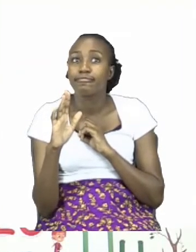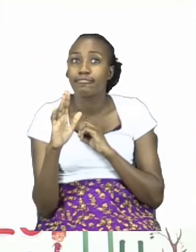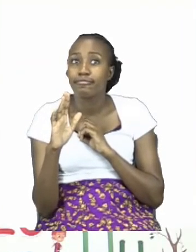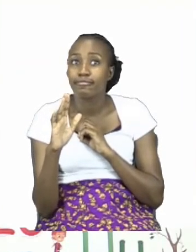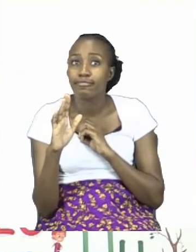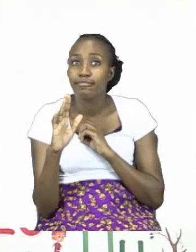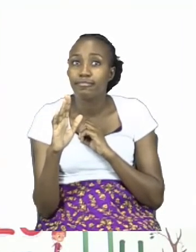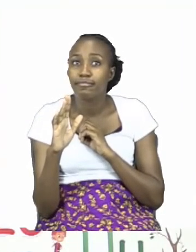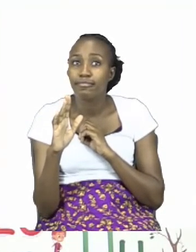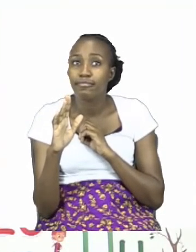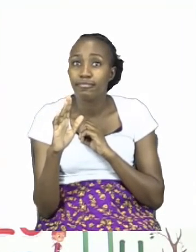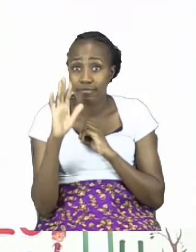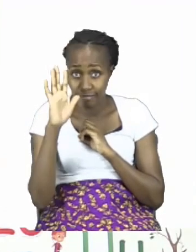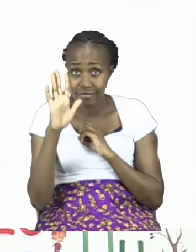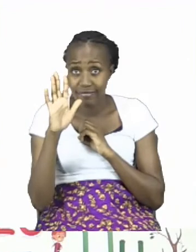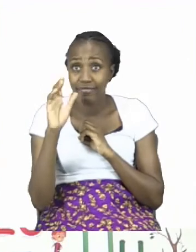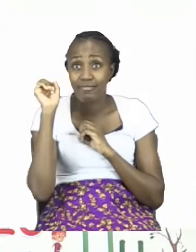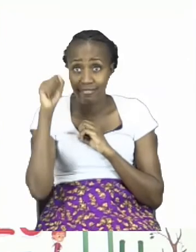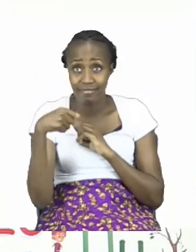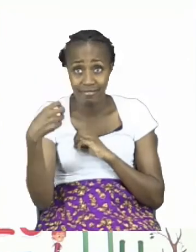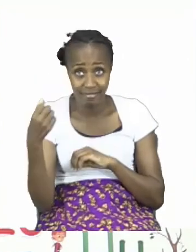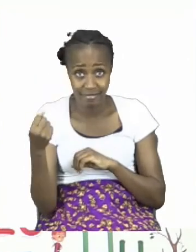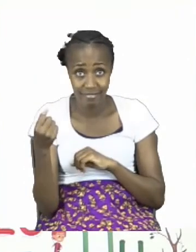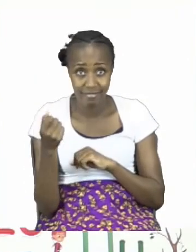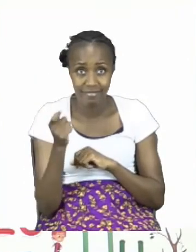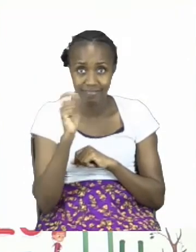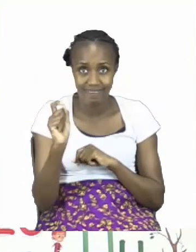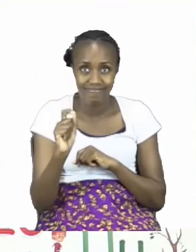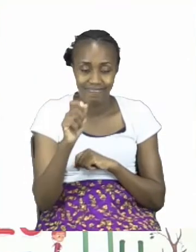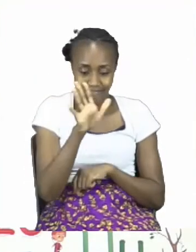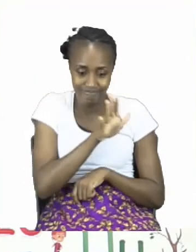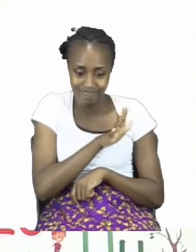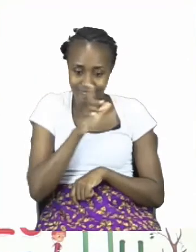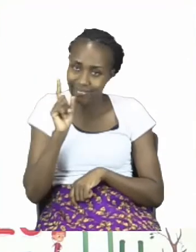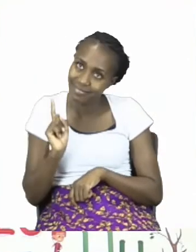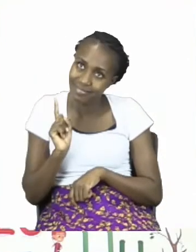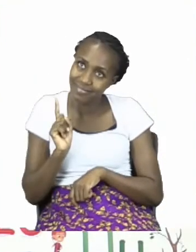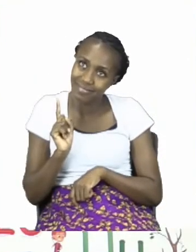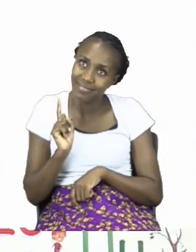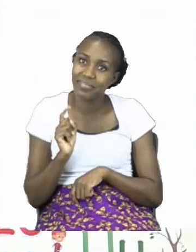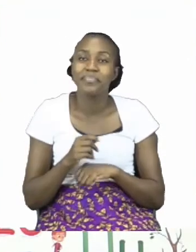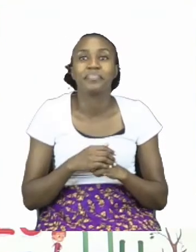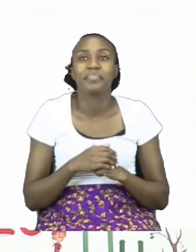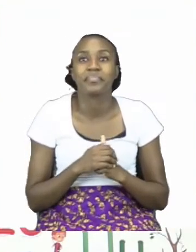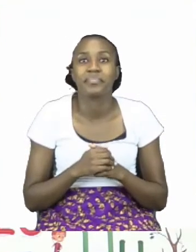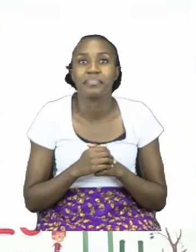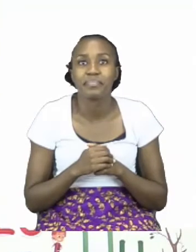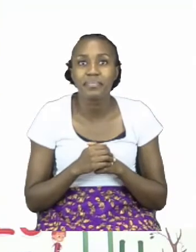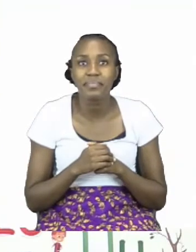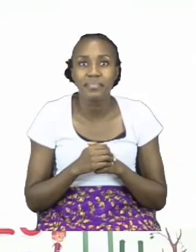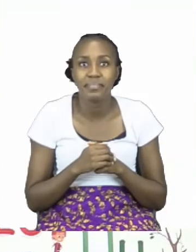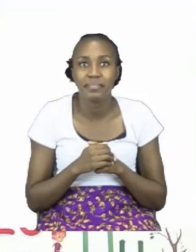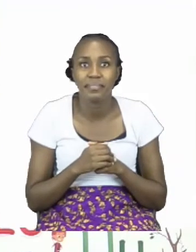Let's move on. We have a 5. Yes, we do. We have a 5. So we take our 5